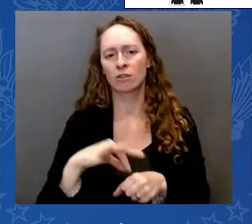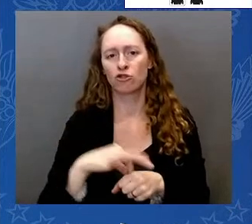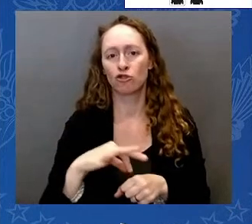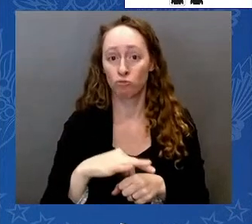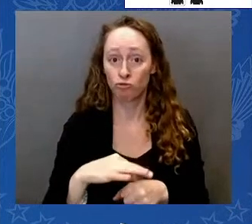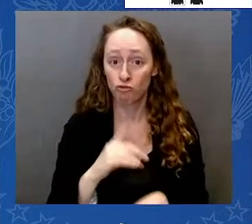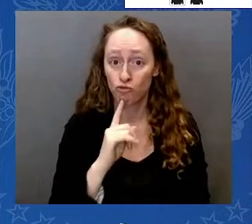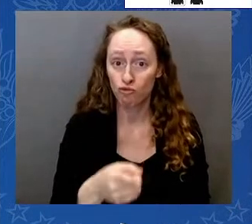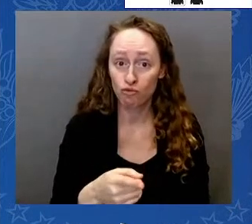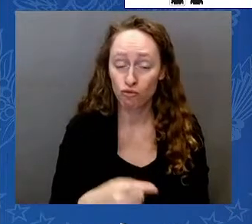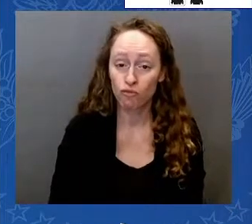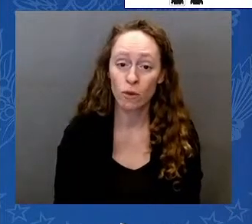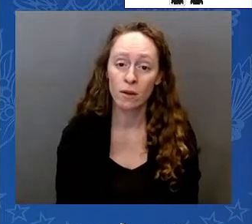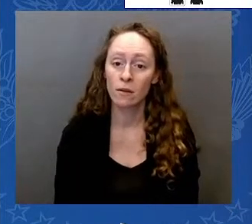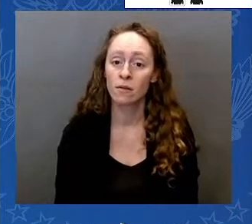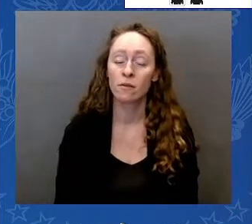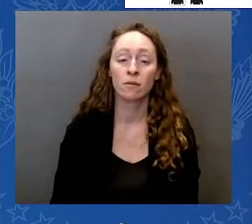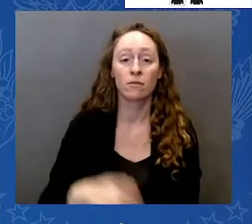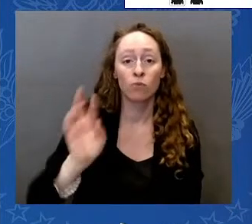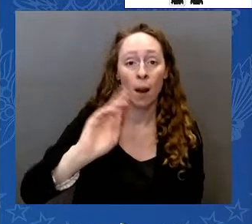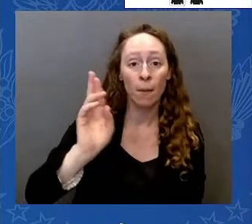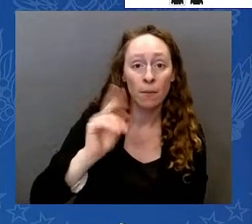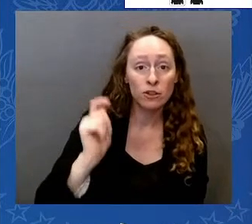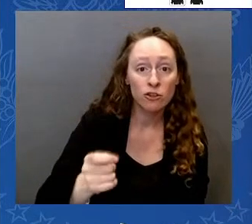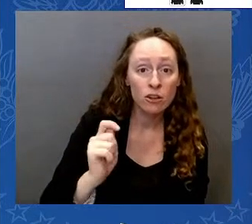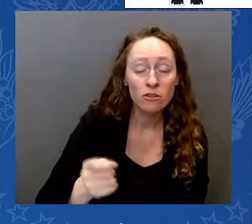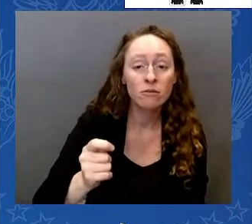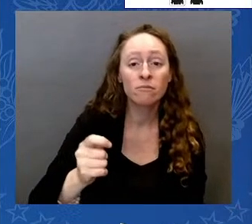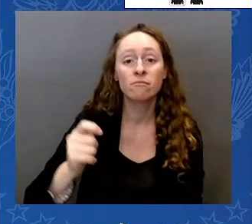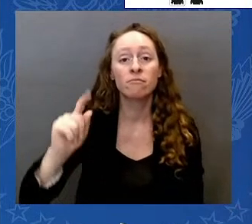None. But I stole the election.